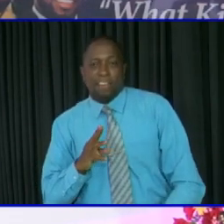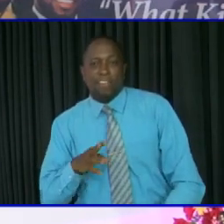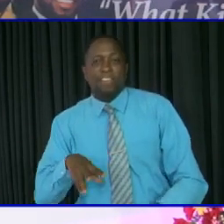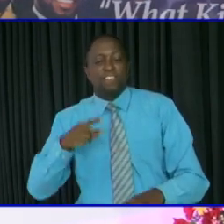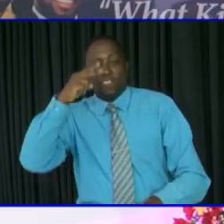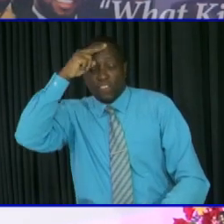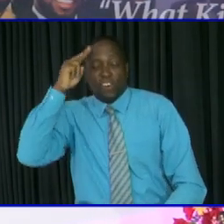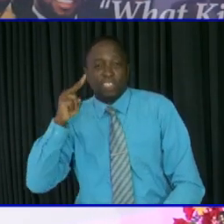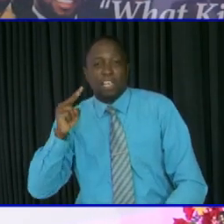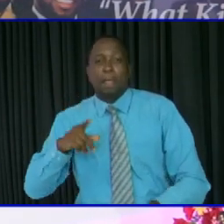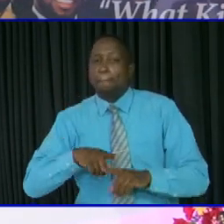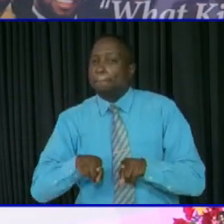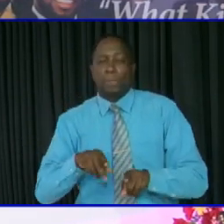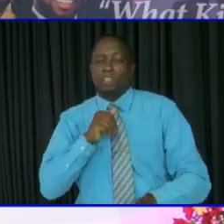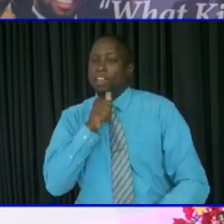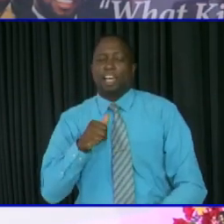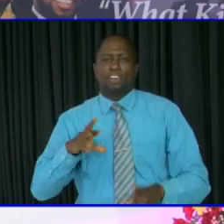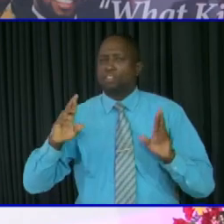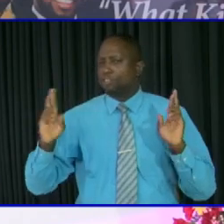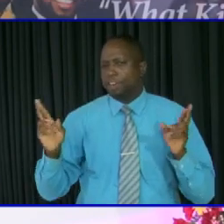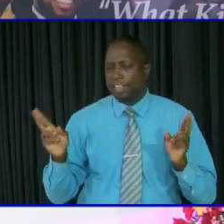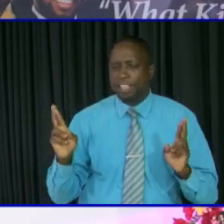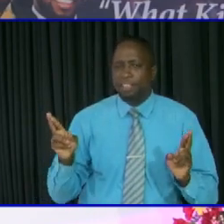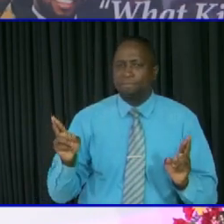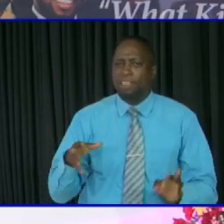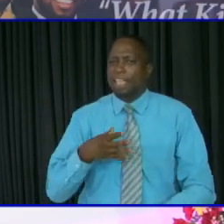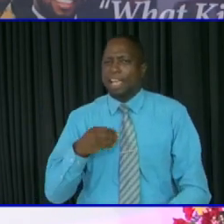not ready, and they are